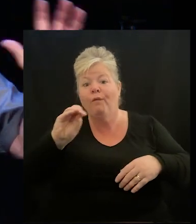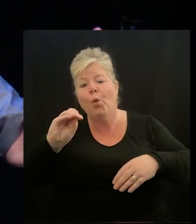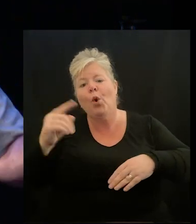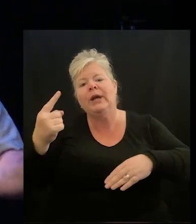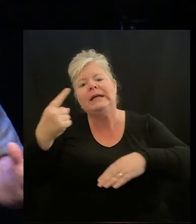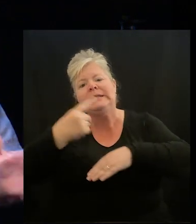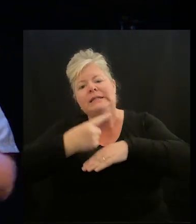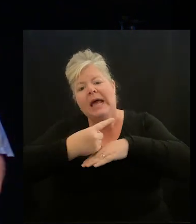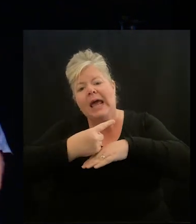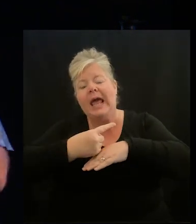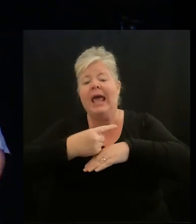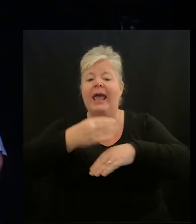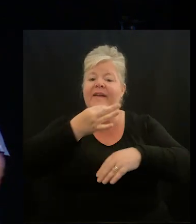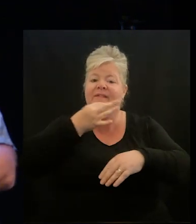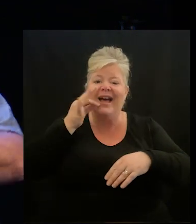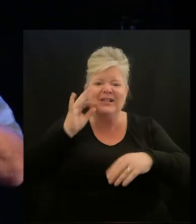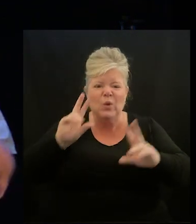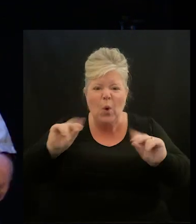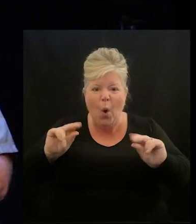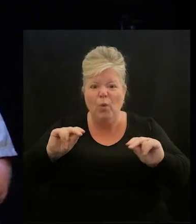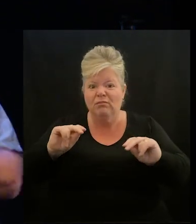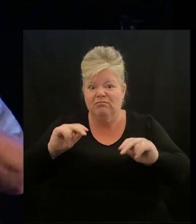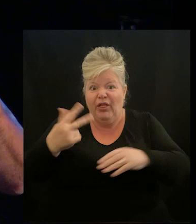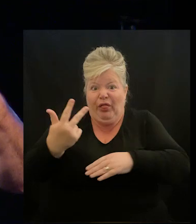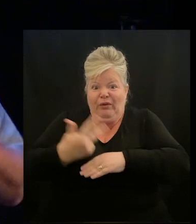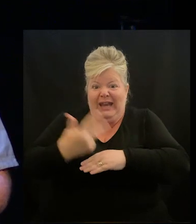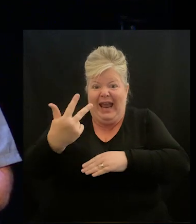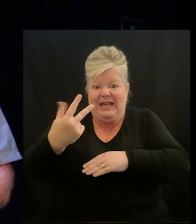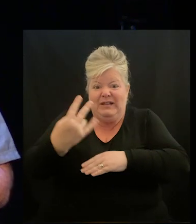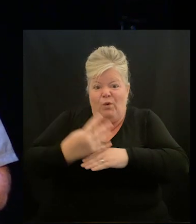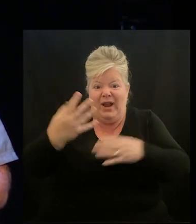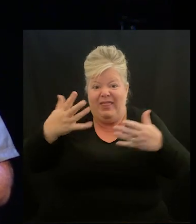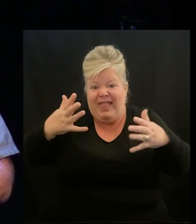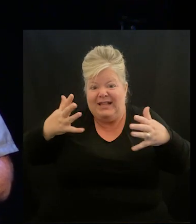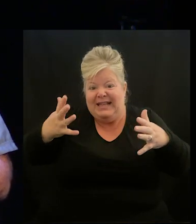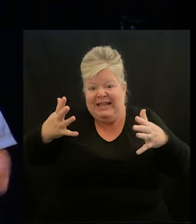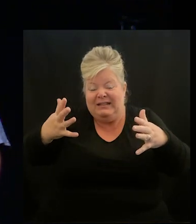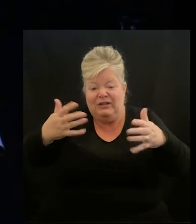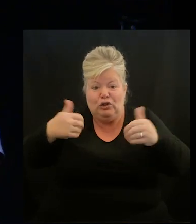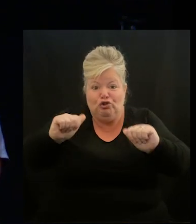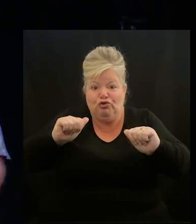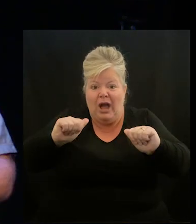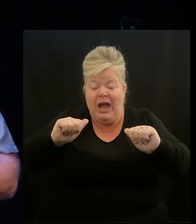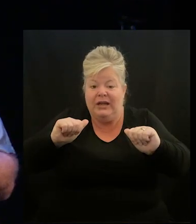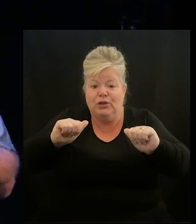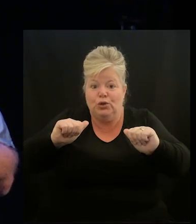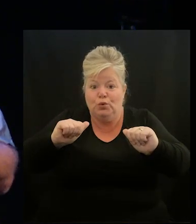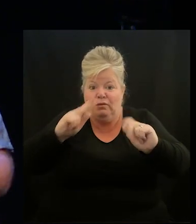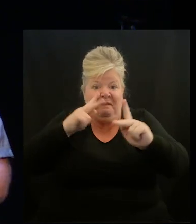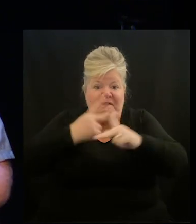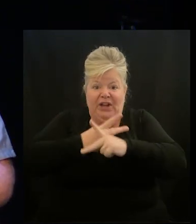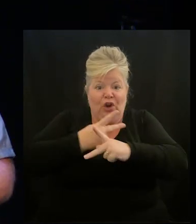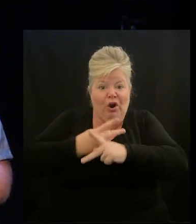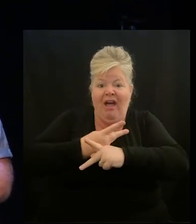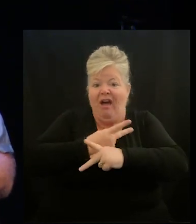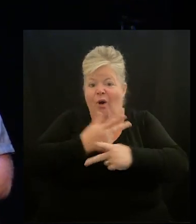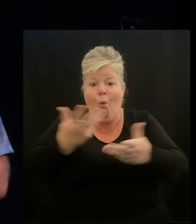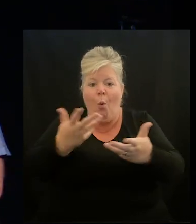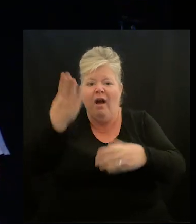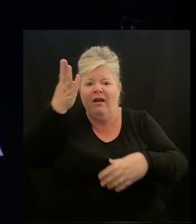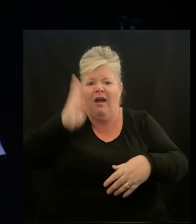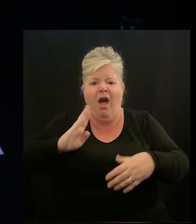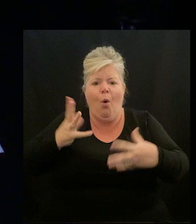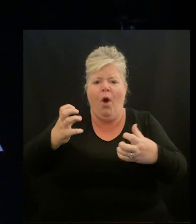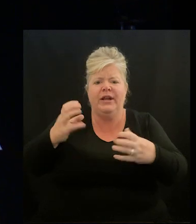for a 10-day. They had maybe 3-4 days at tops to try to figure out what exactly it was that